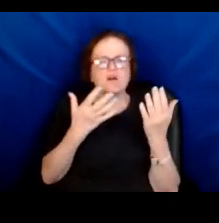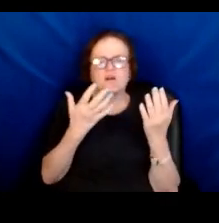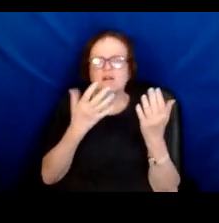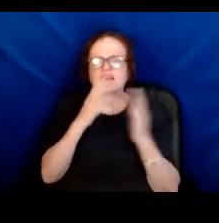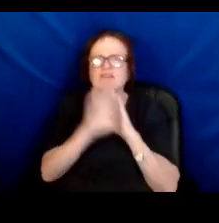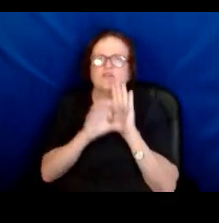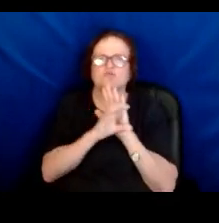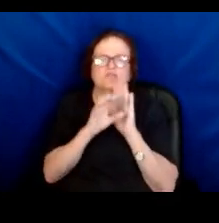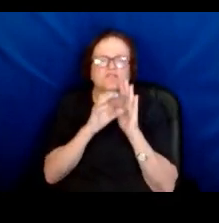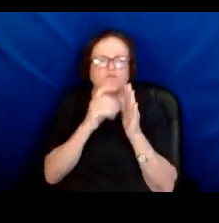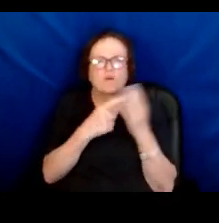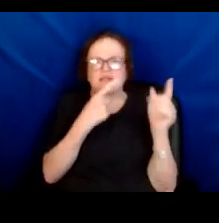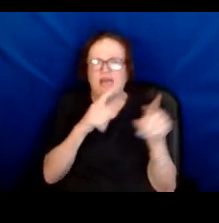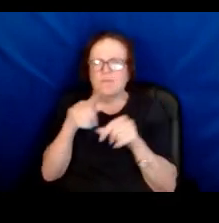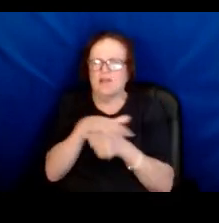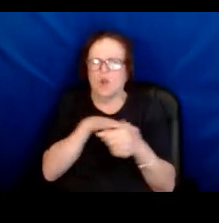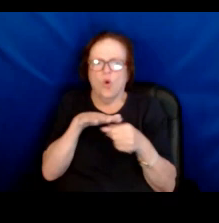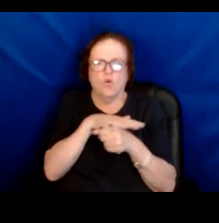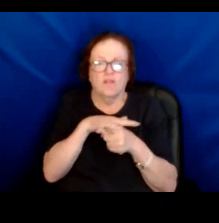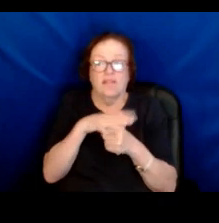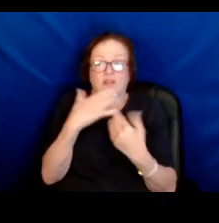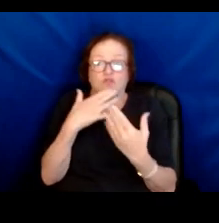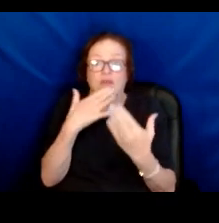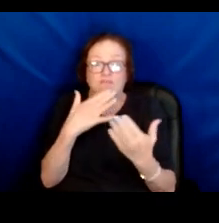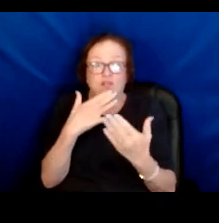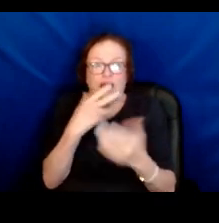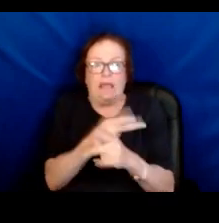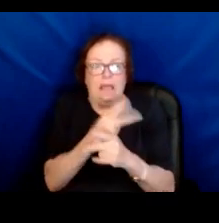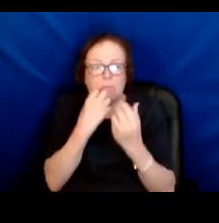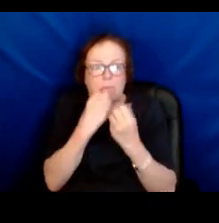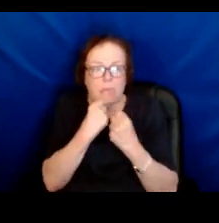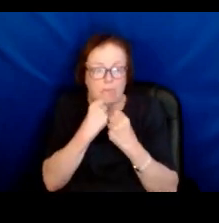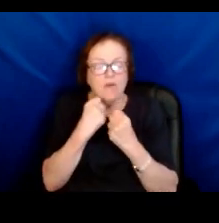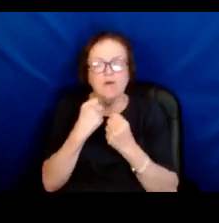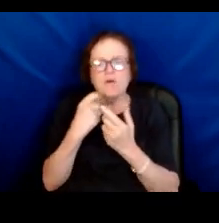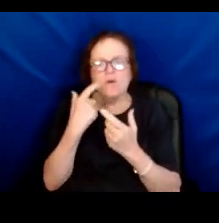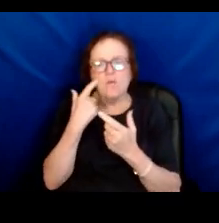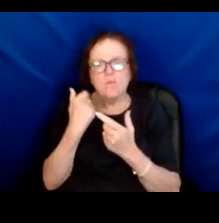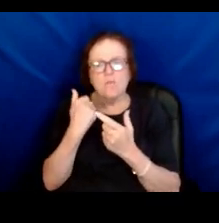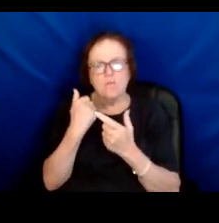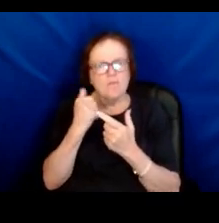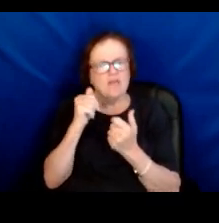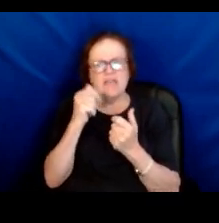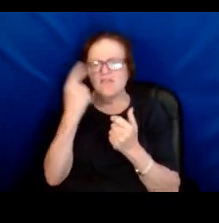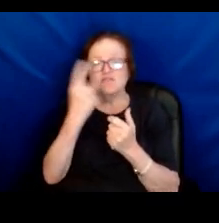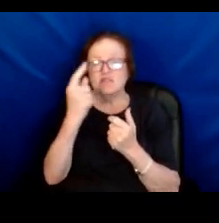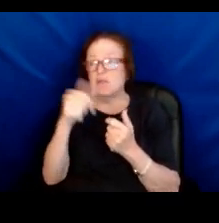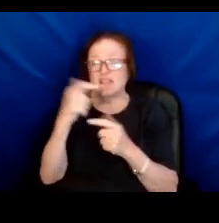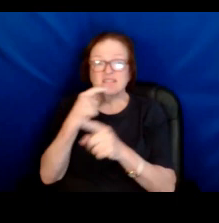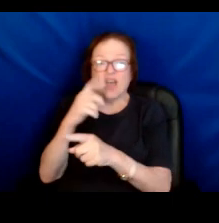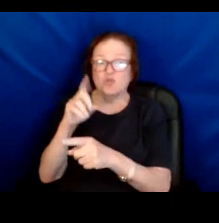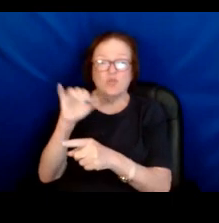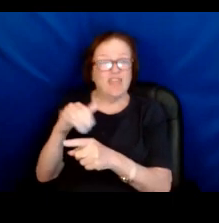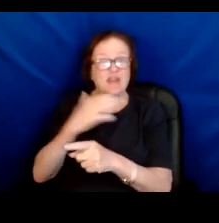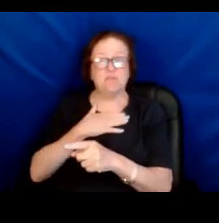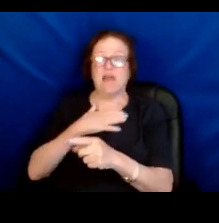characteristics of what's going on locally that they are incredibly grateful for? Because if they didn't happen, if somebody else in the community wasn't doing this thing or providing this